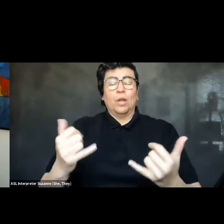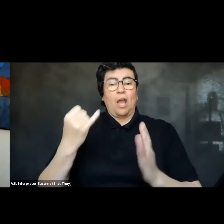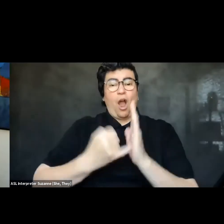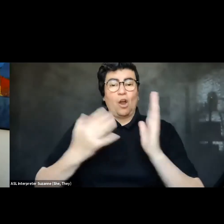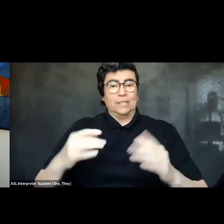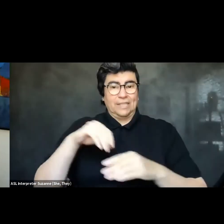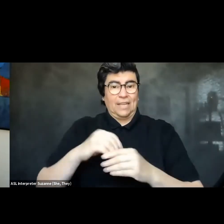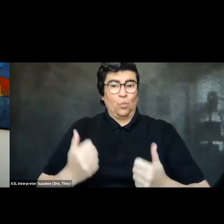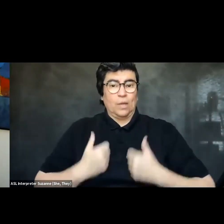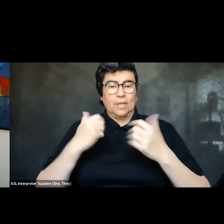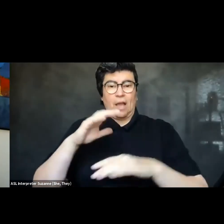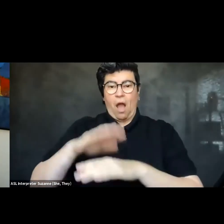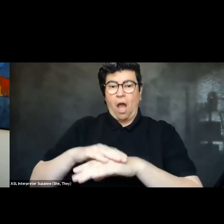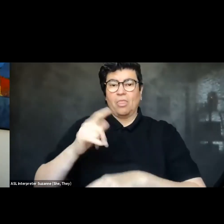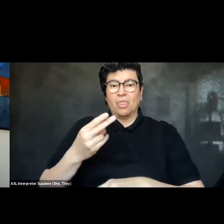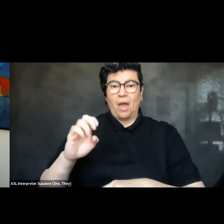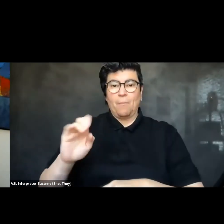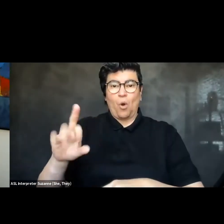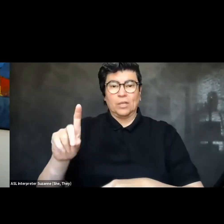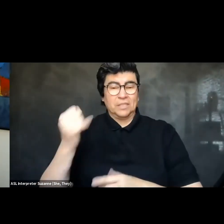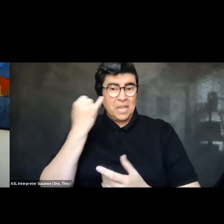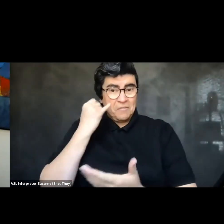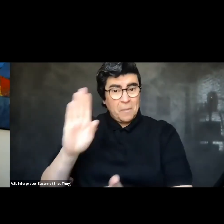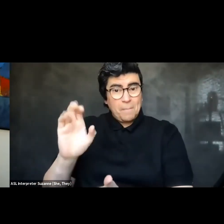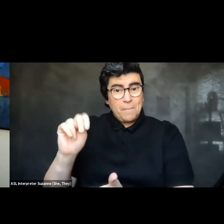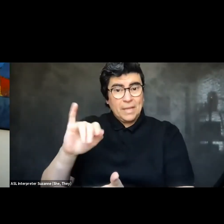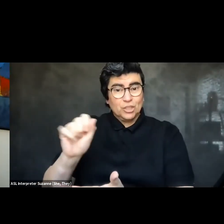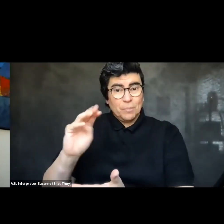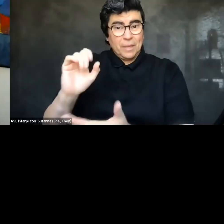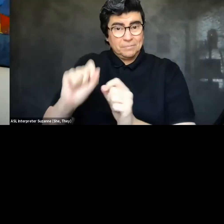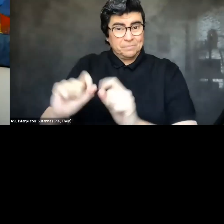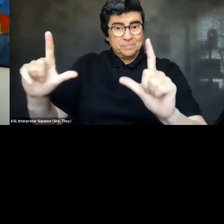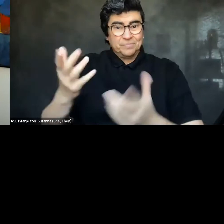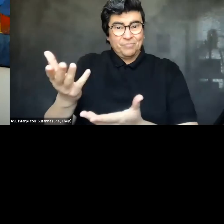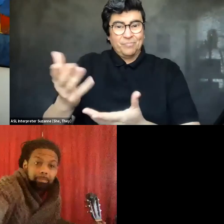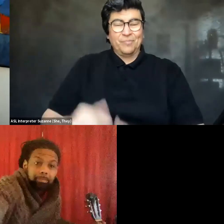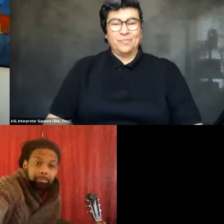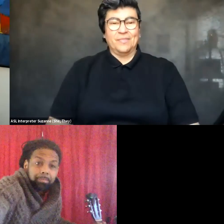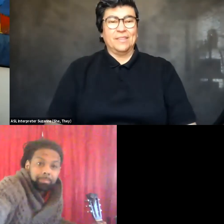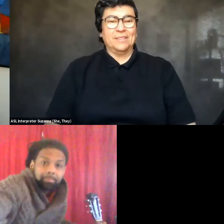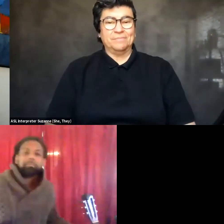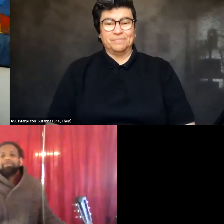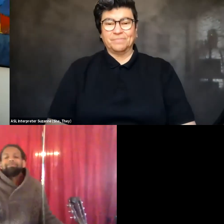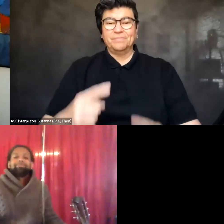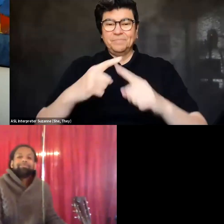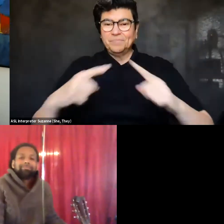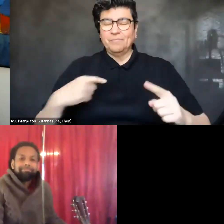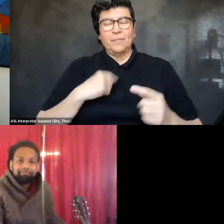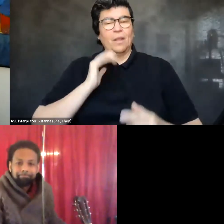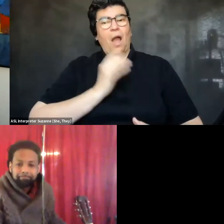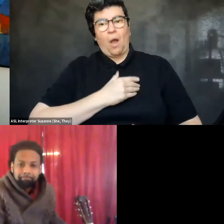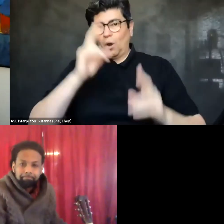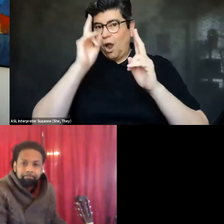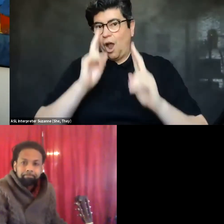in residence at On the Boards. Benjamin, if you could please join me on the screen and unmute. And it is our